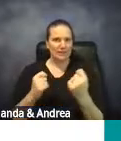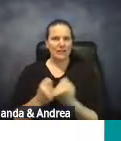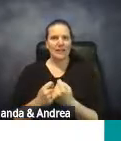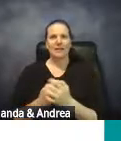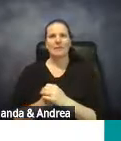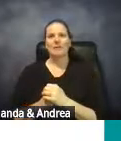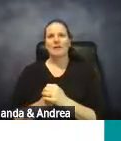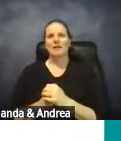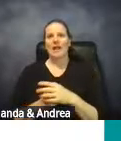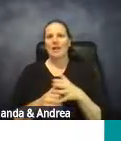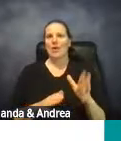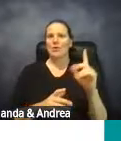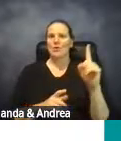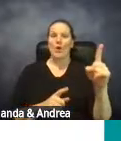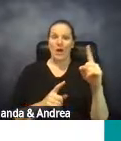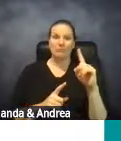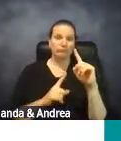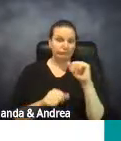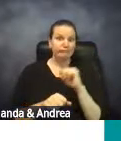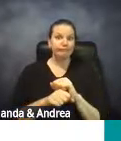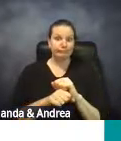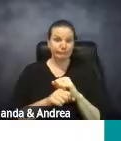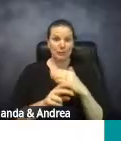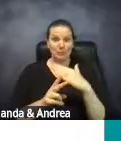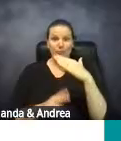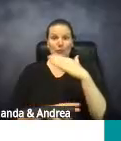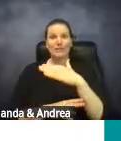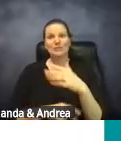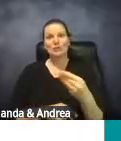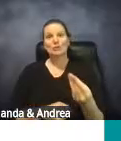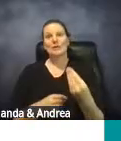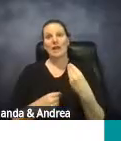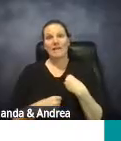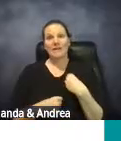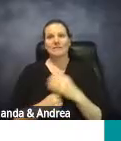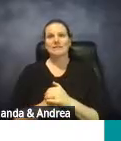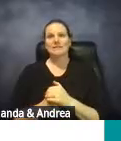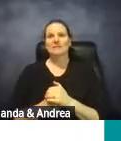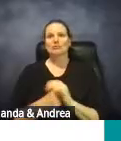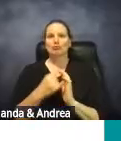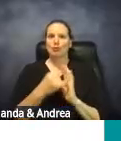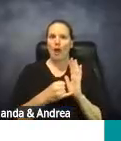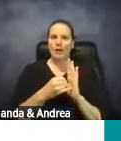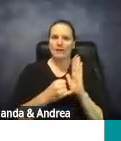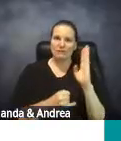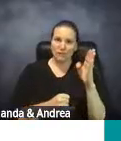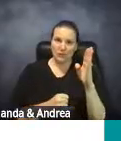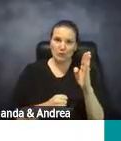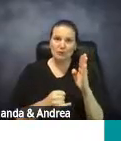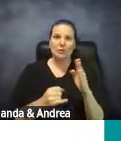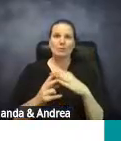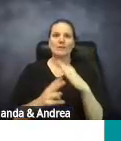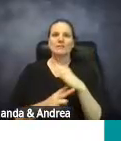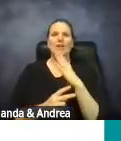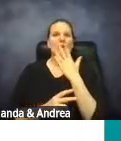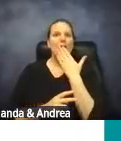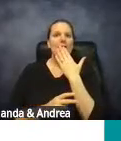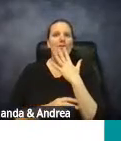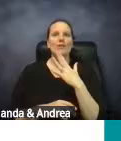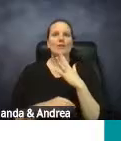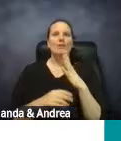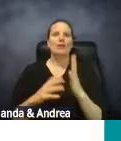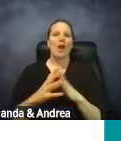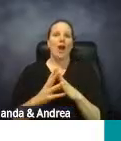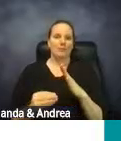let alone go to the actual bridge. You gave us drawings of the future bridge with color copies